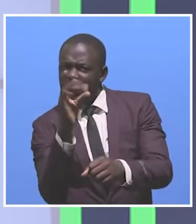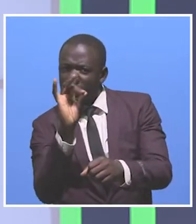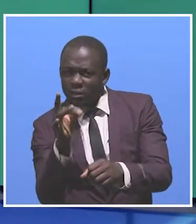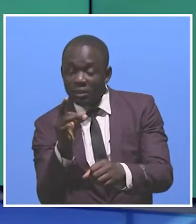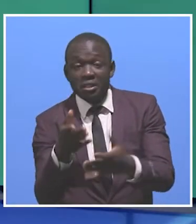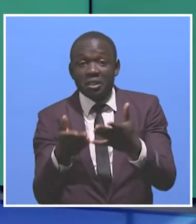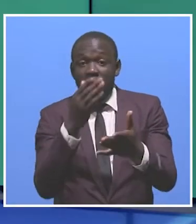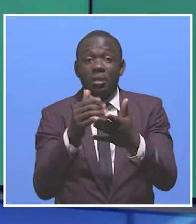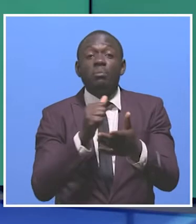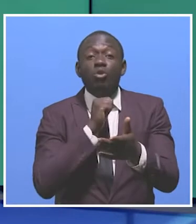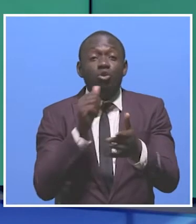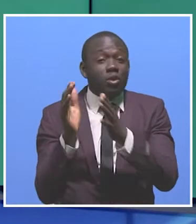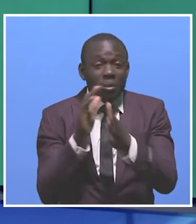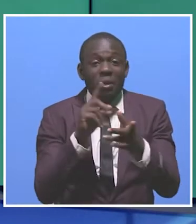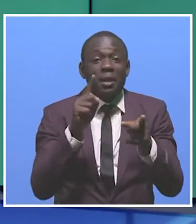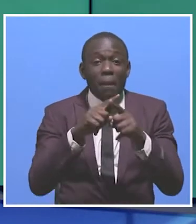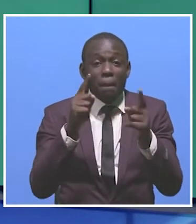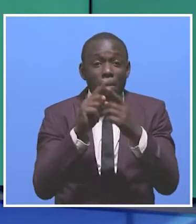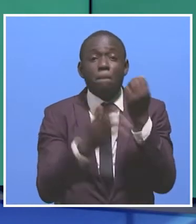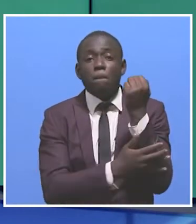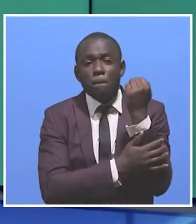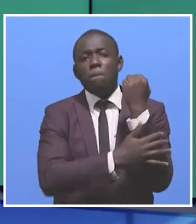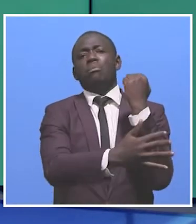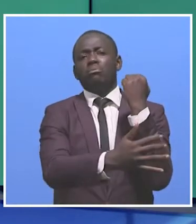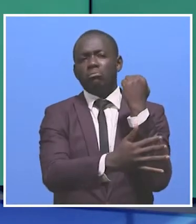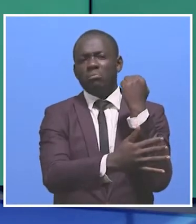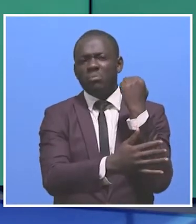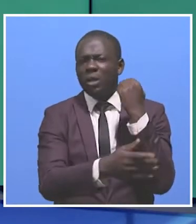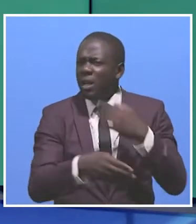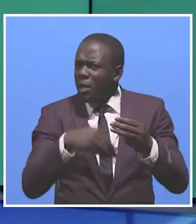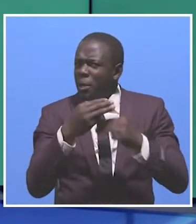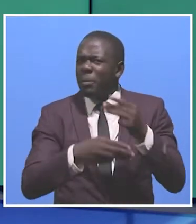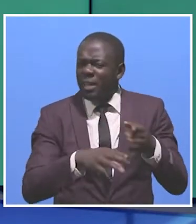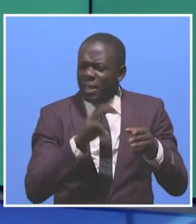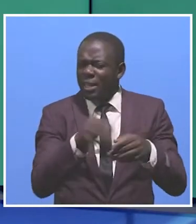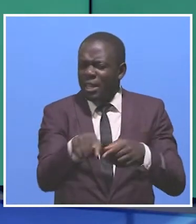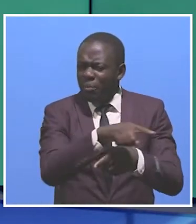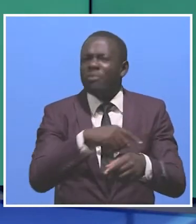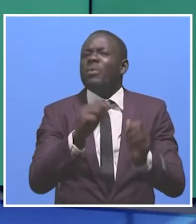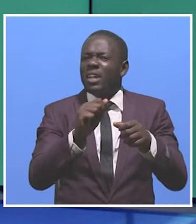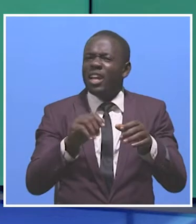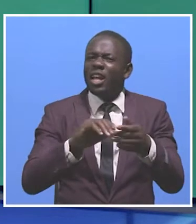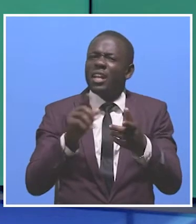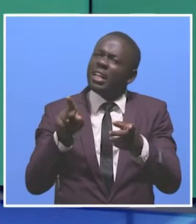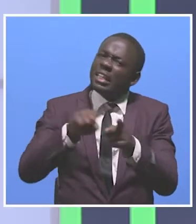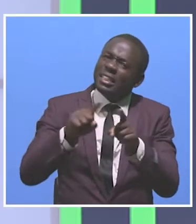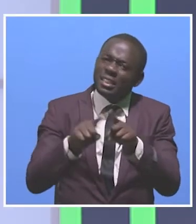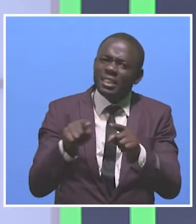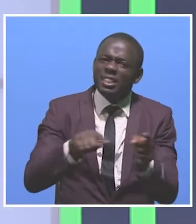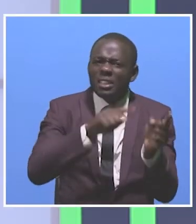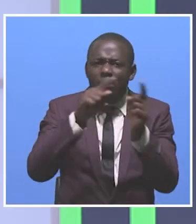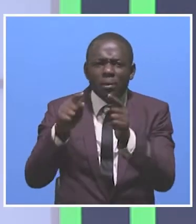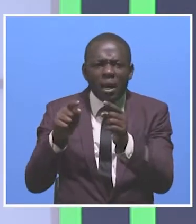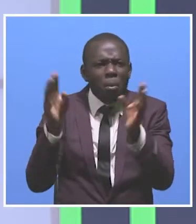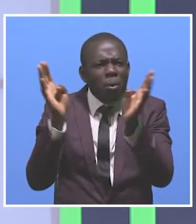fie ishe naena nti aisa na parents babo kusachita kwebati terminate